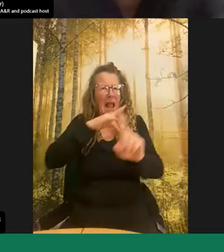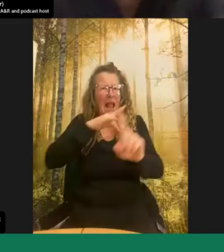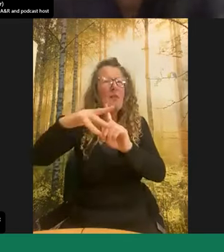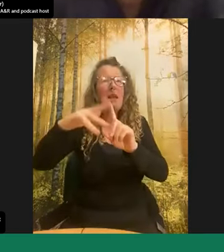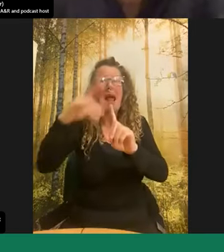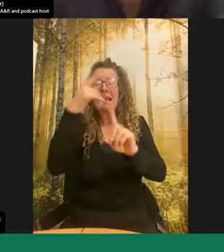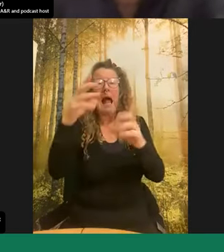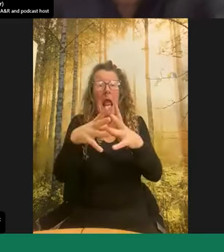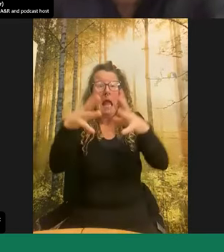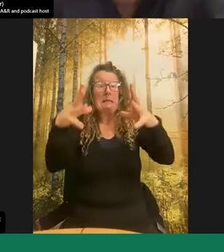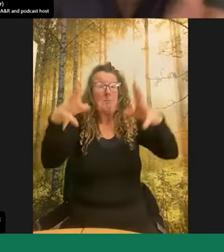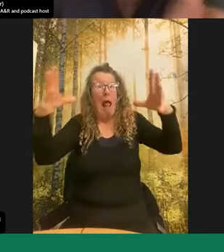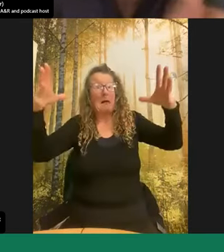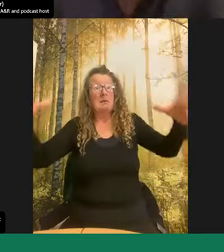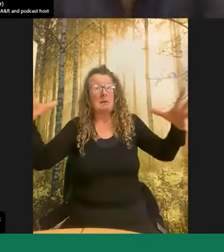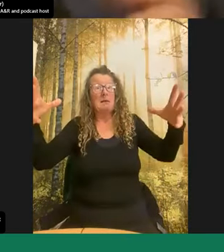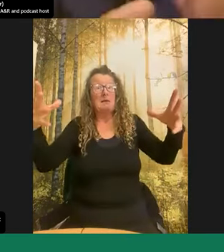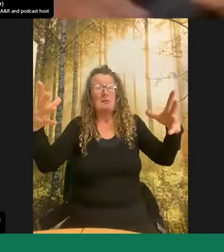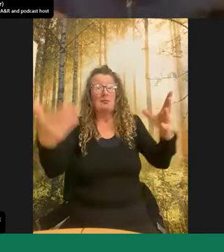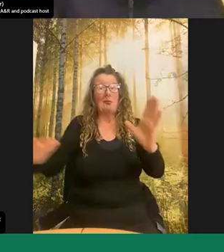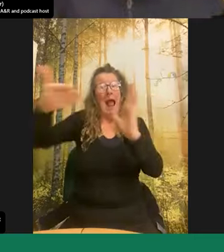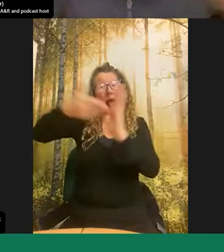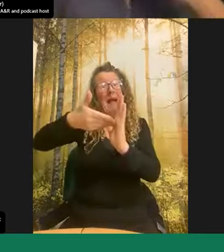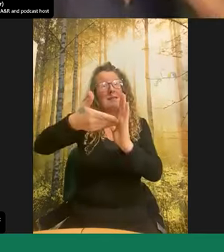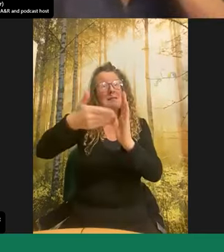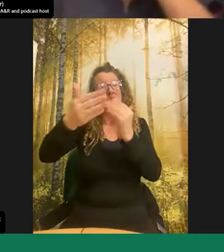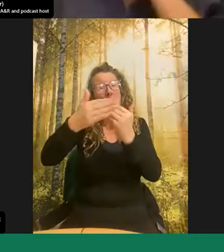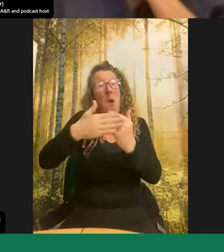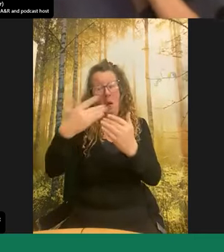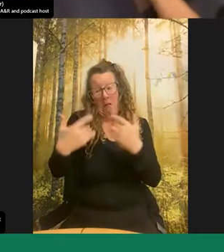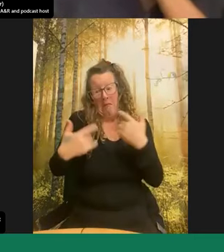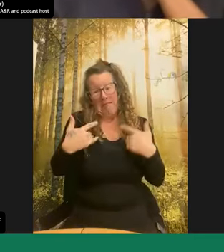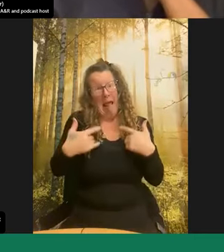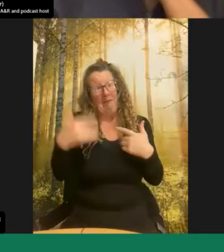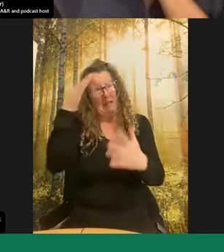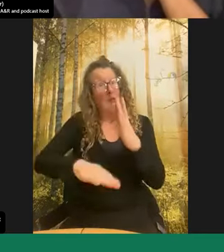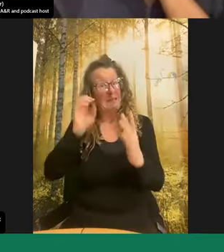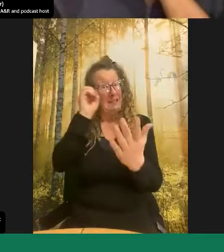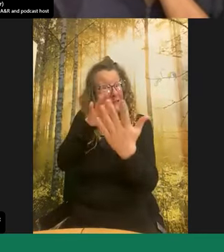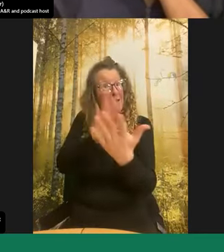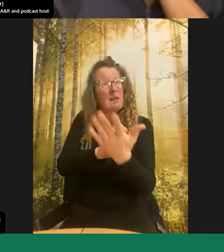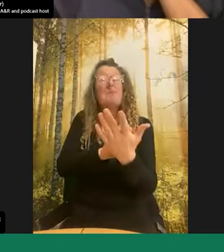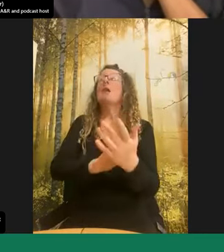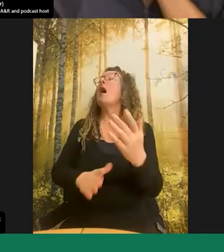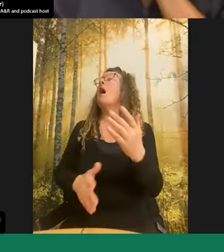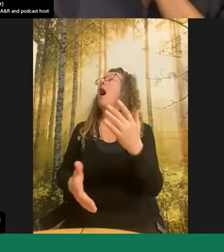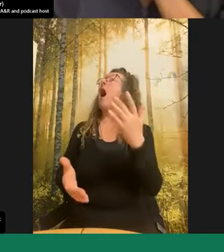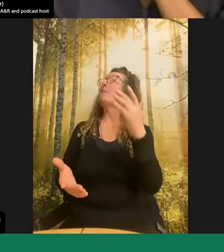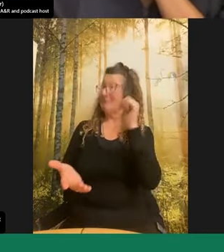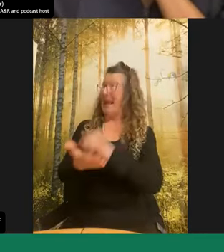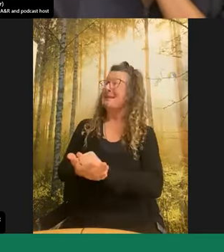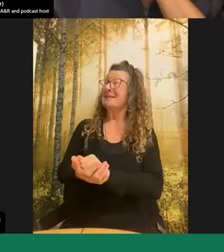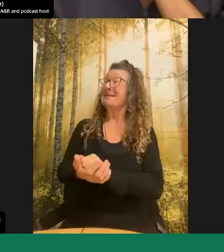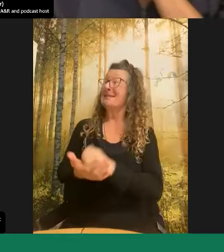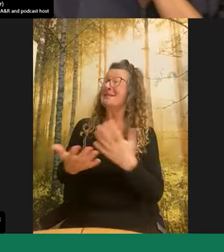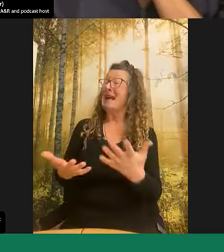lived experiences? So can people add to it, and will it expand? In a word, yes. The point